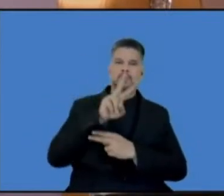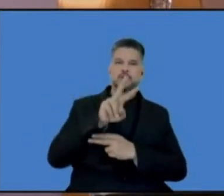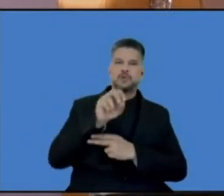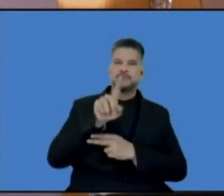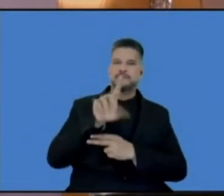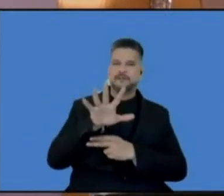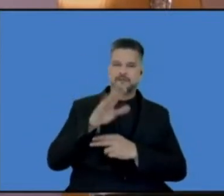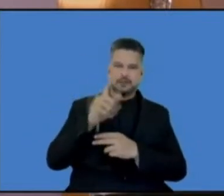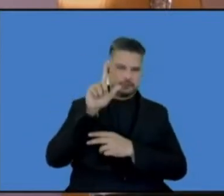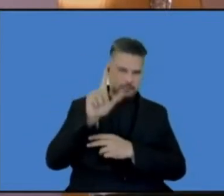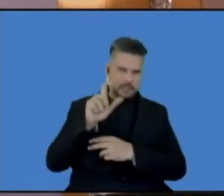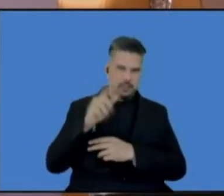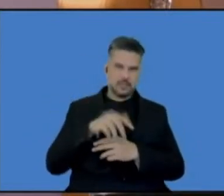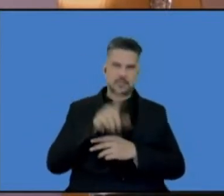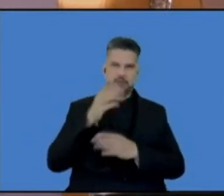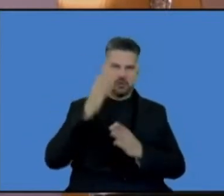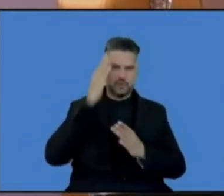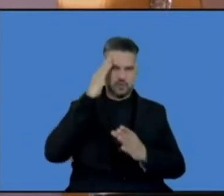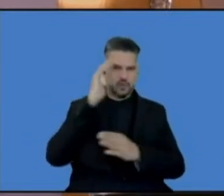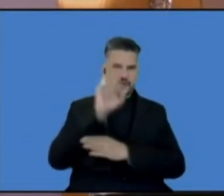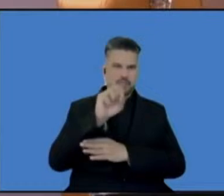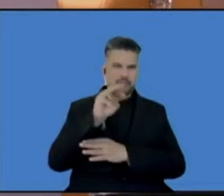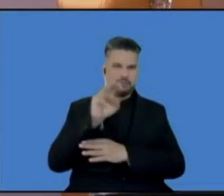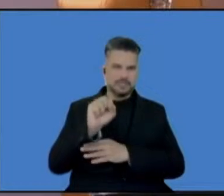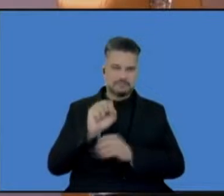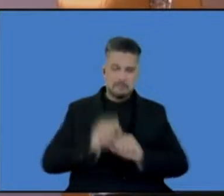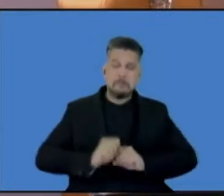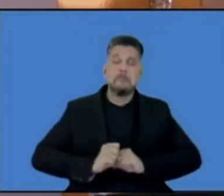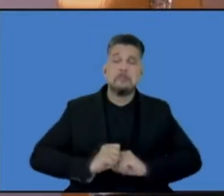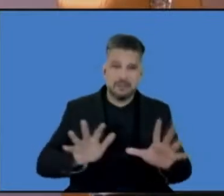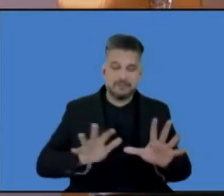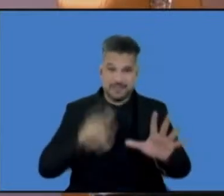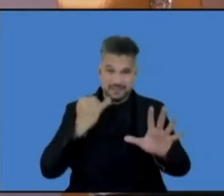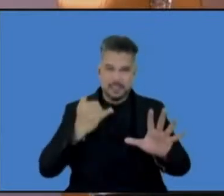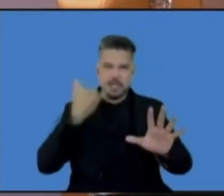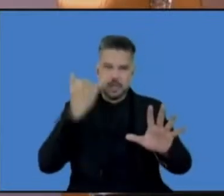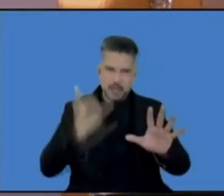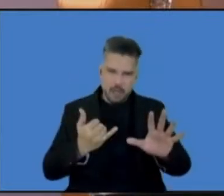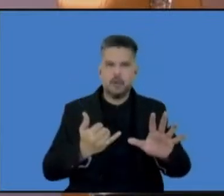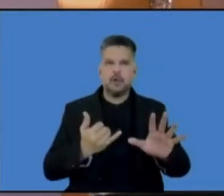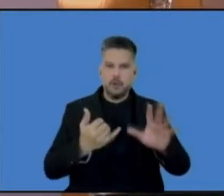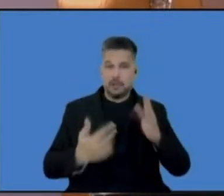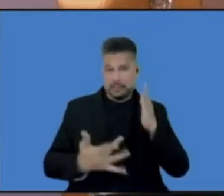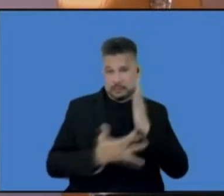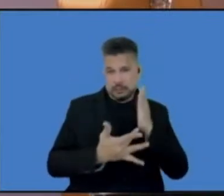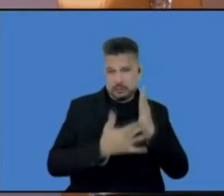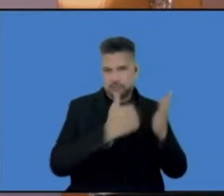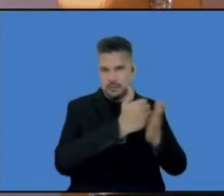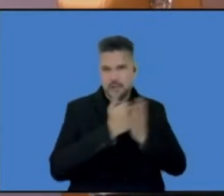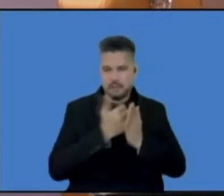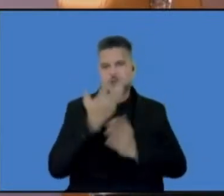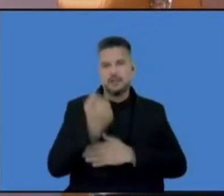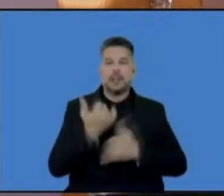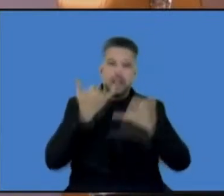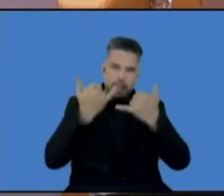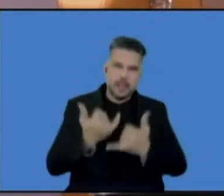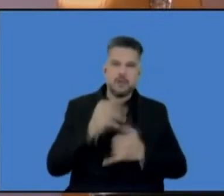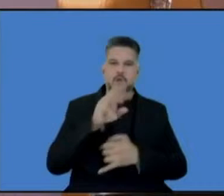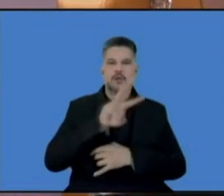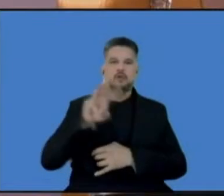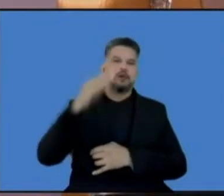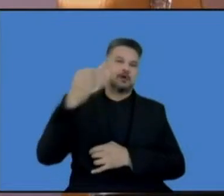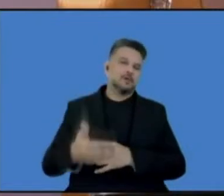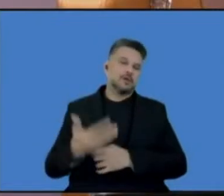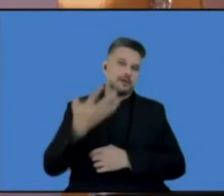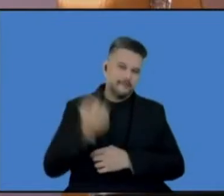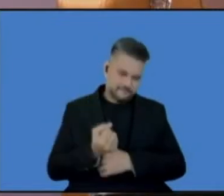with all the using the technology, and then now we have the portal where we hope that not only in migrant workers